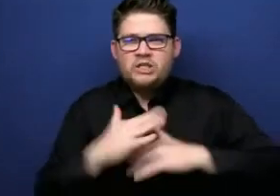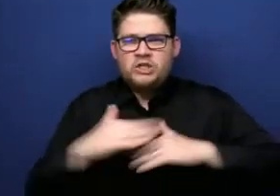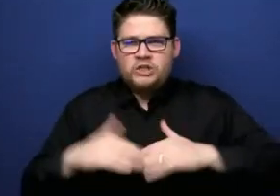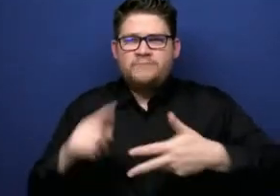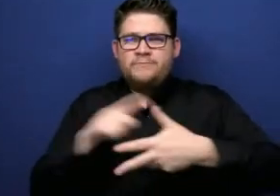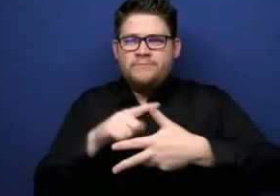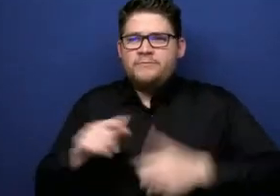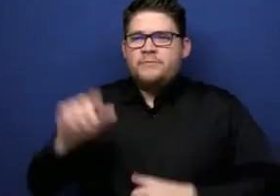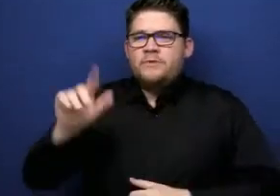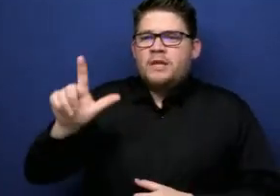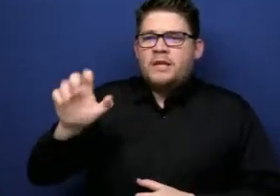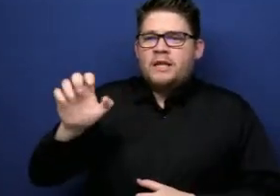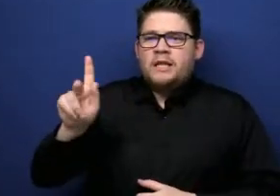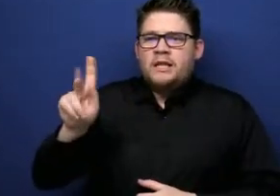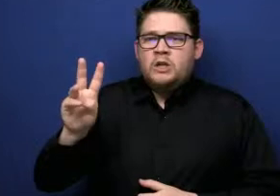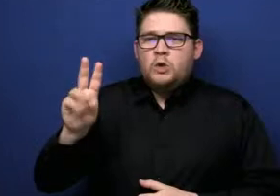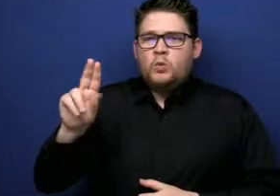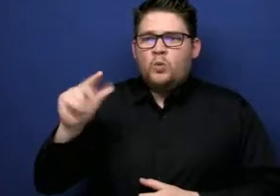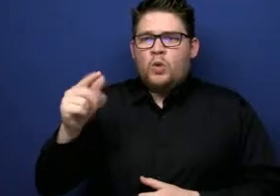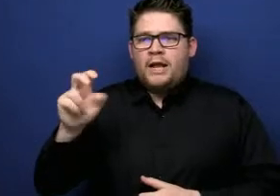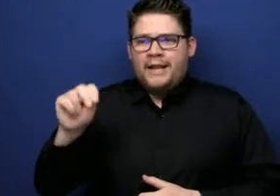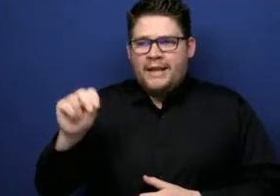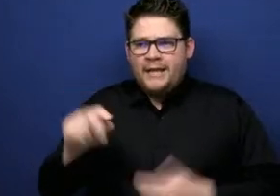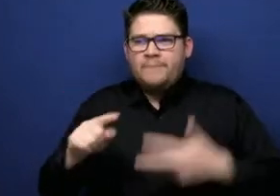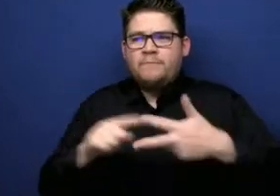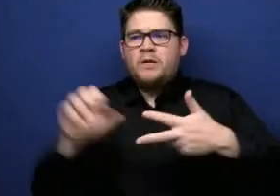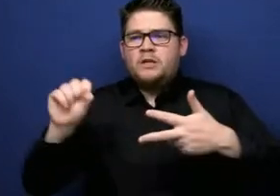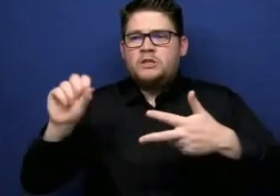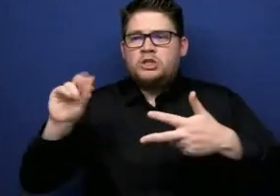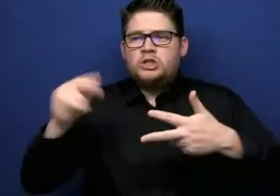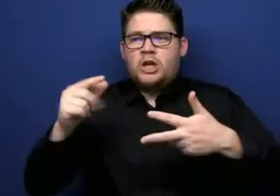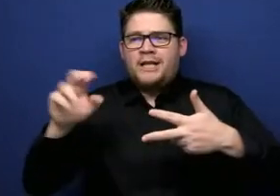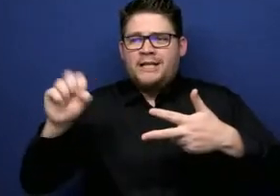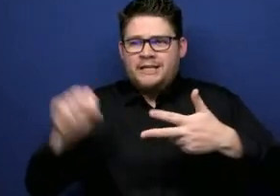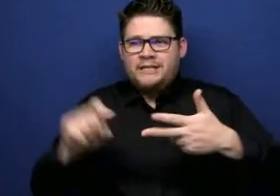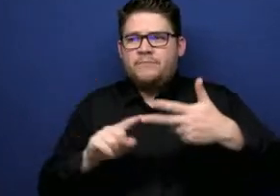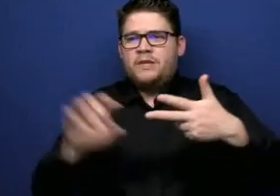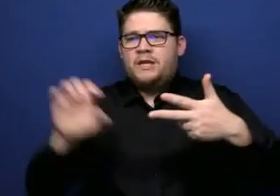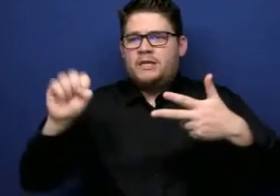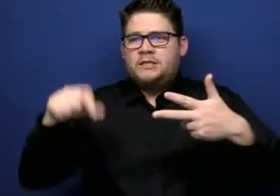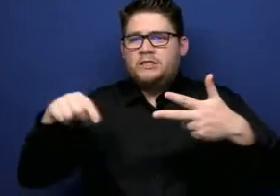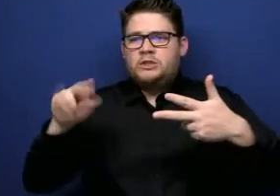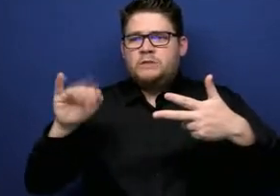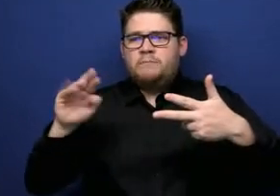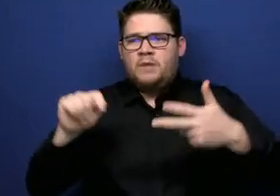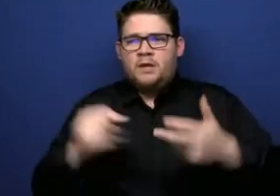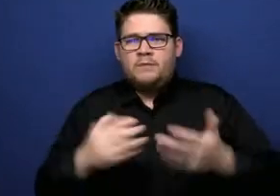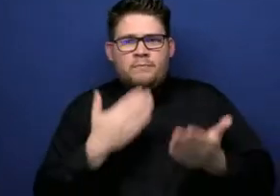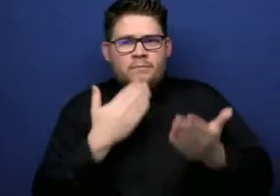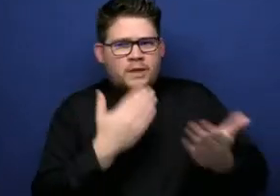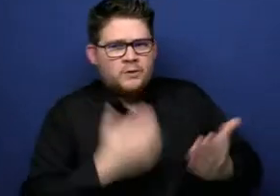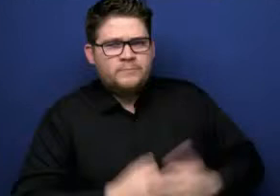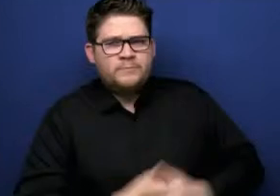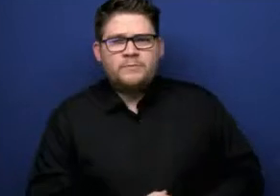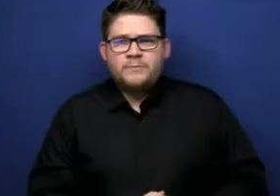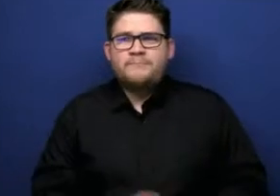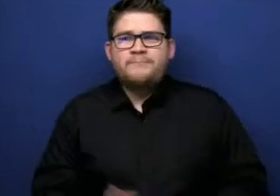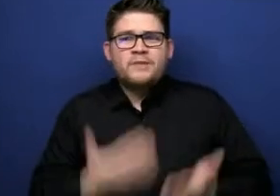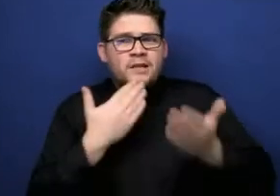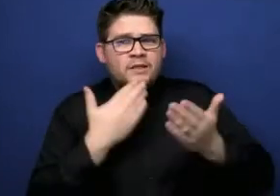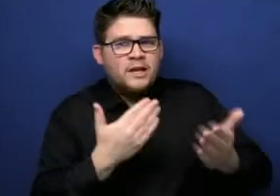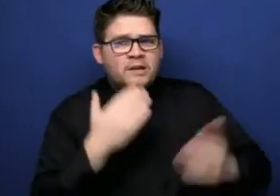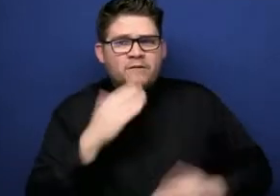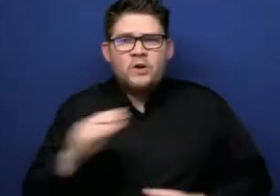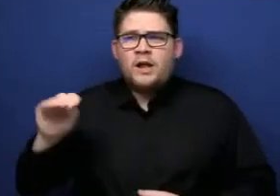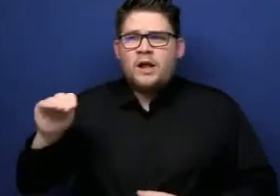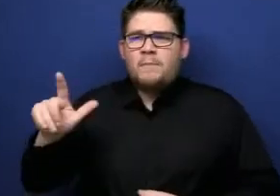Songhees First Nation. I want to thank MLA Nicholas Simons for getting us started with that beautiful musical interlude. And I want to thank all of you